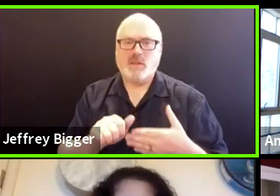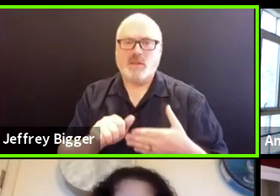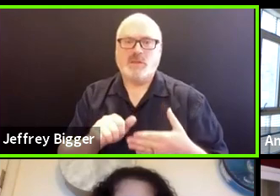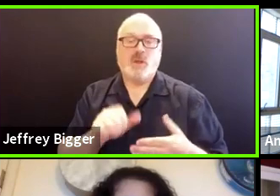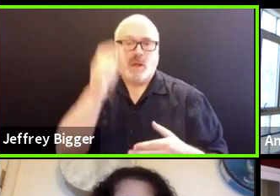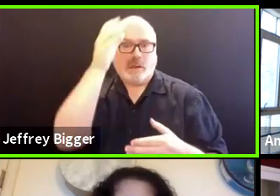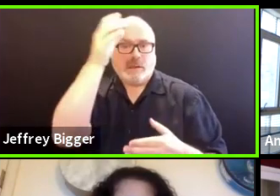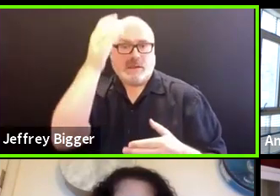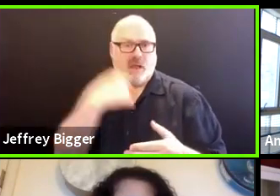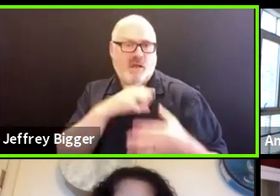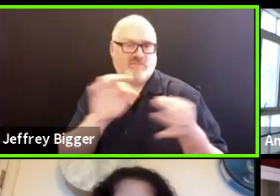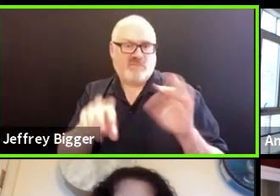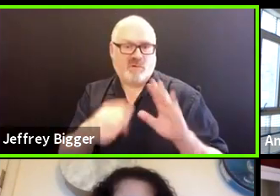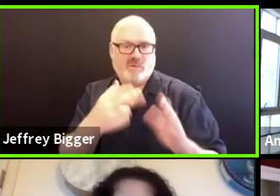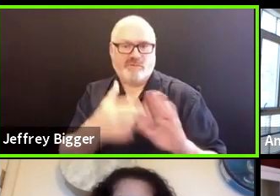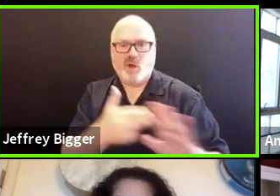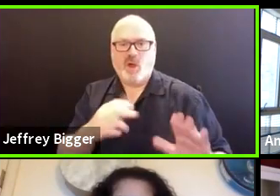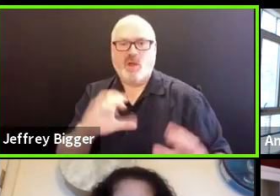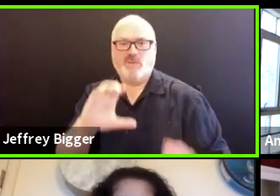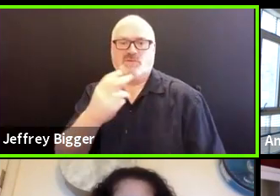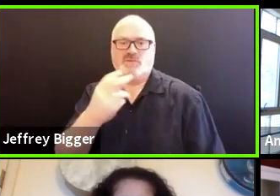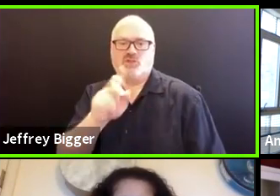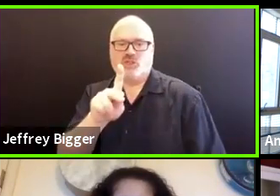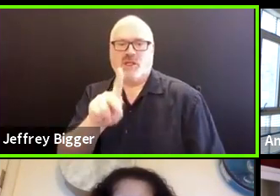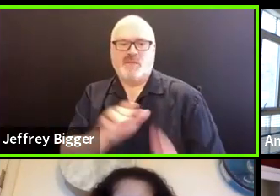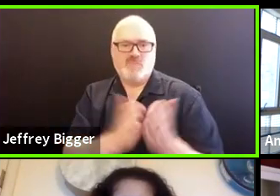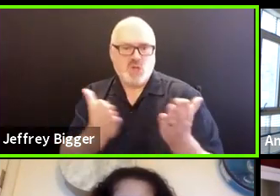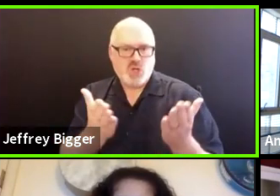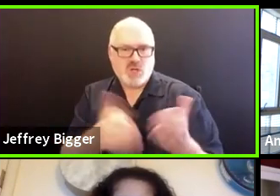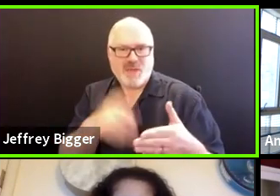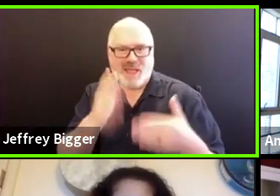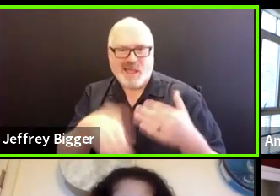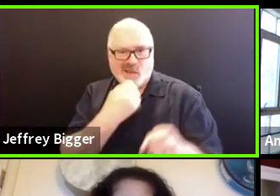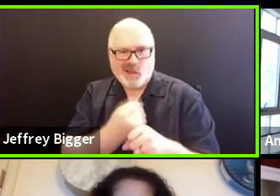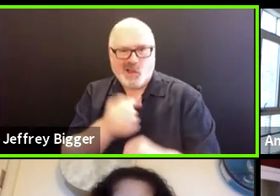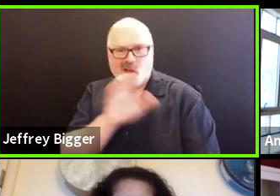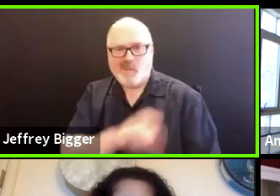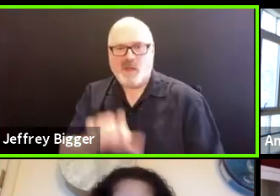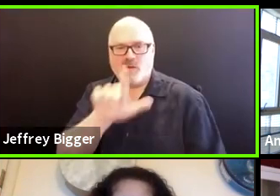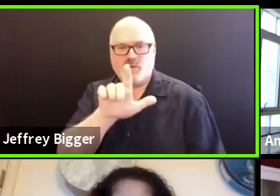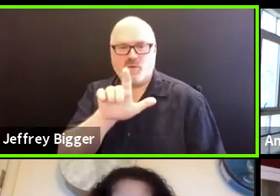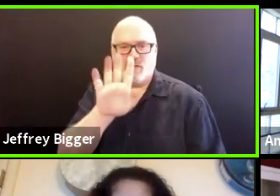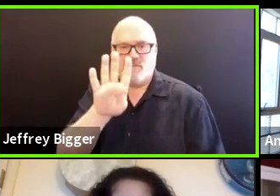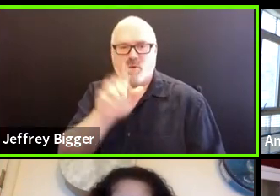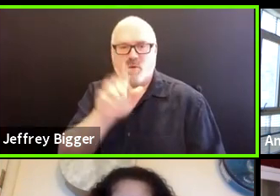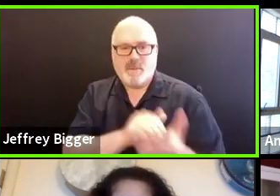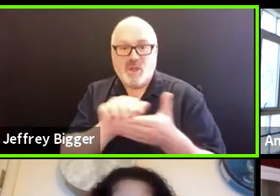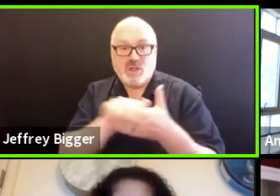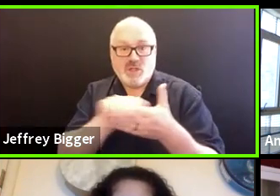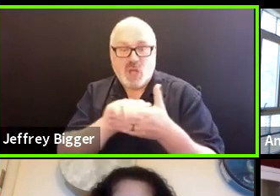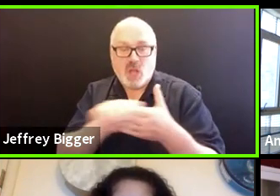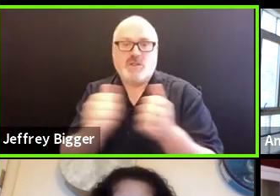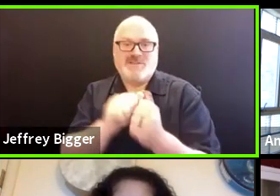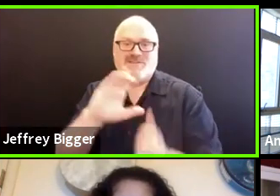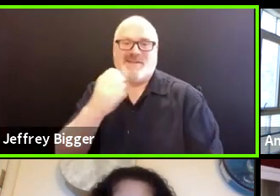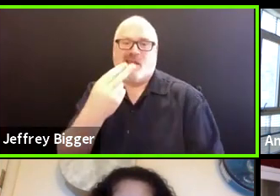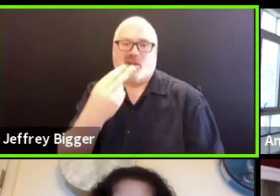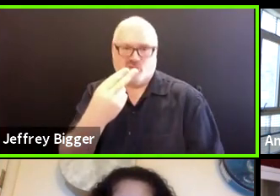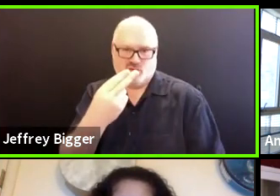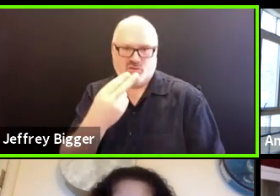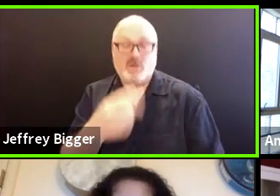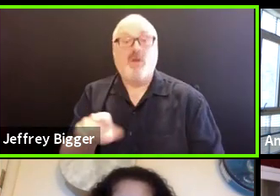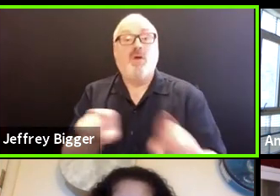I refer to as a checkbook, we will end the year at about $24 million in cash. Then we